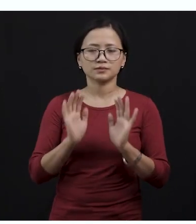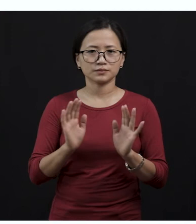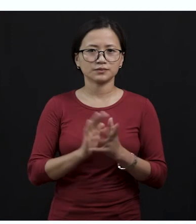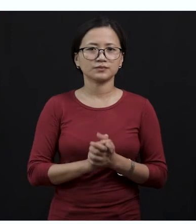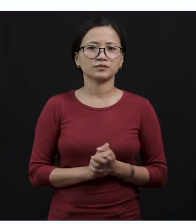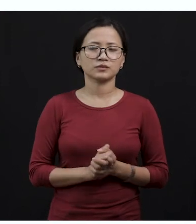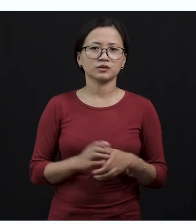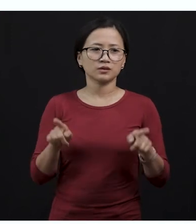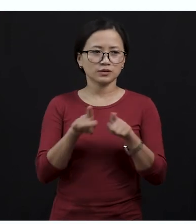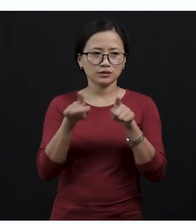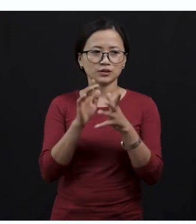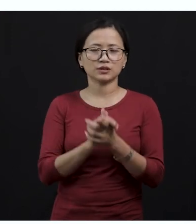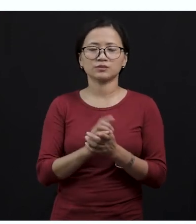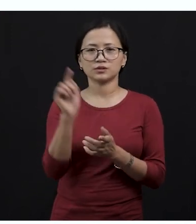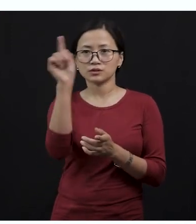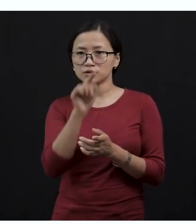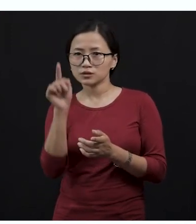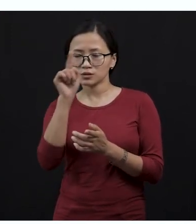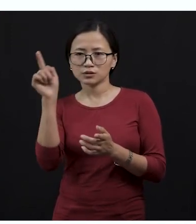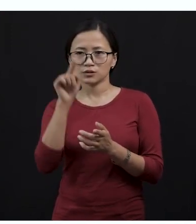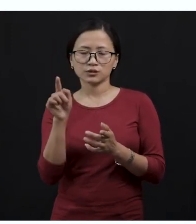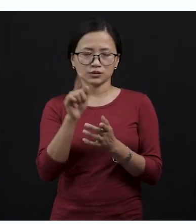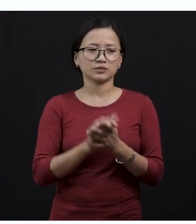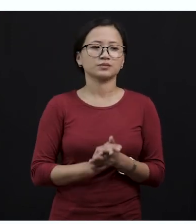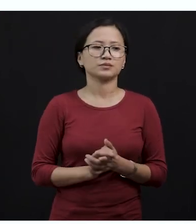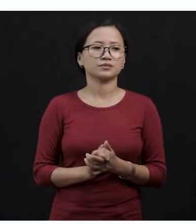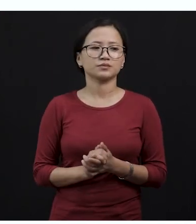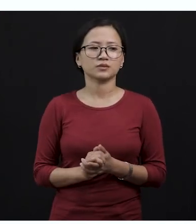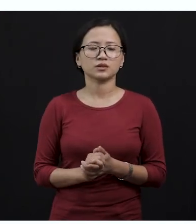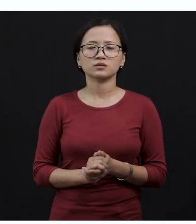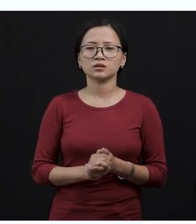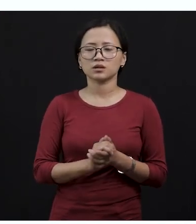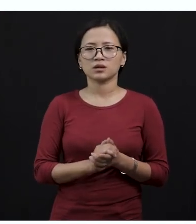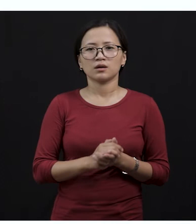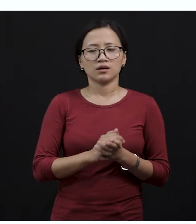shaped like this. Whereas the blood cells,